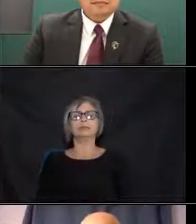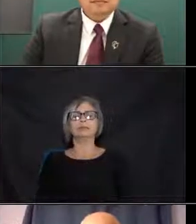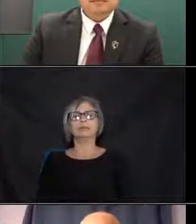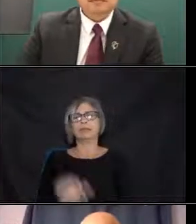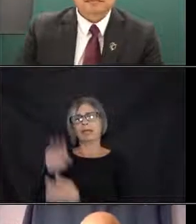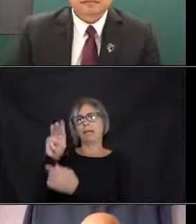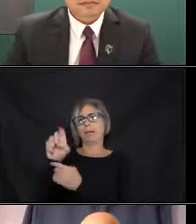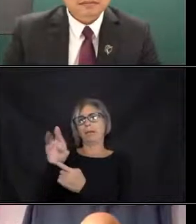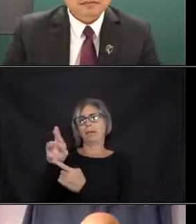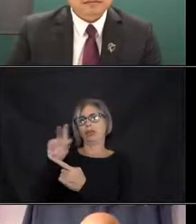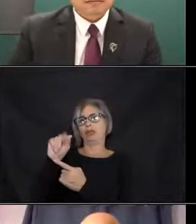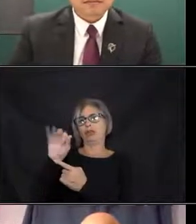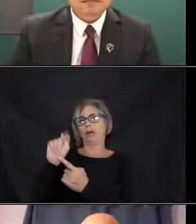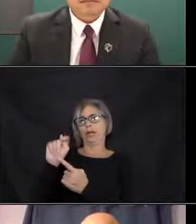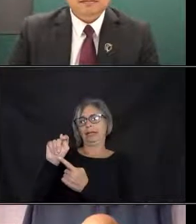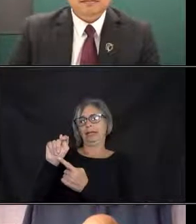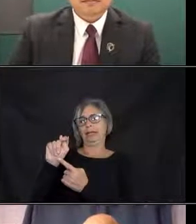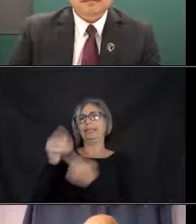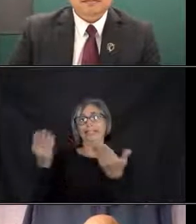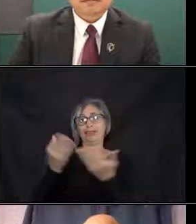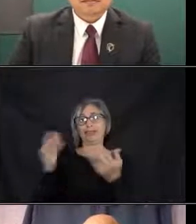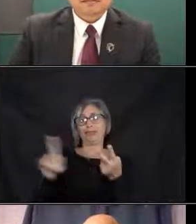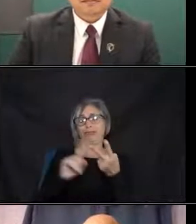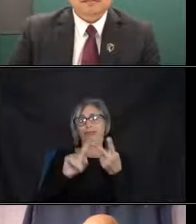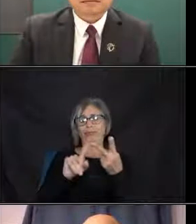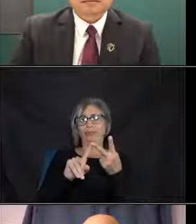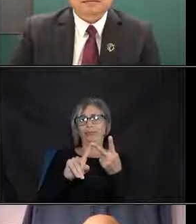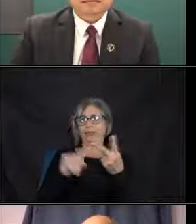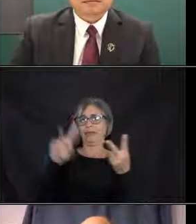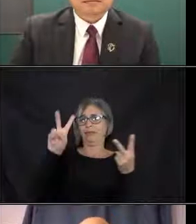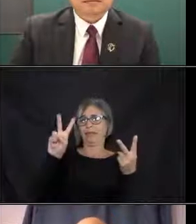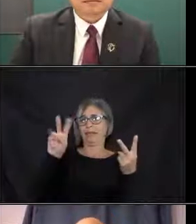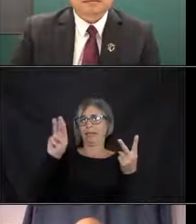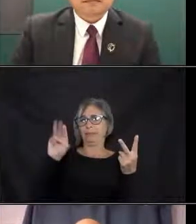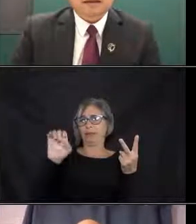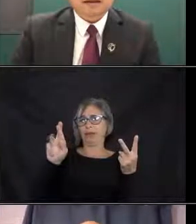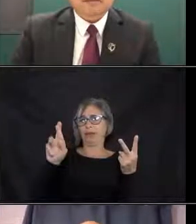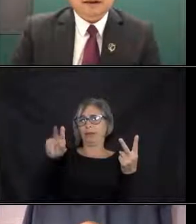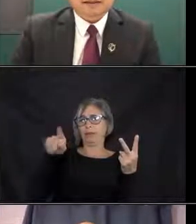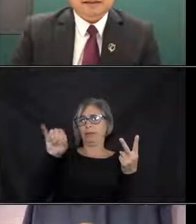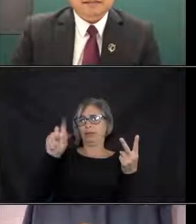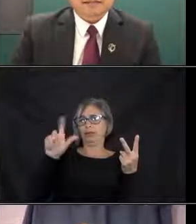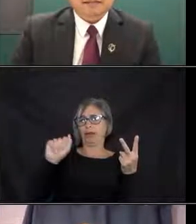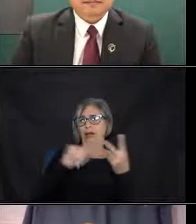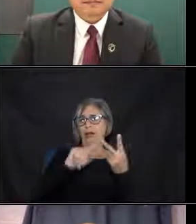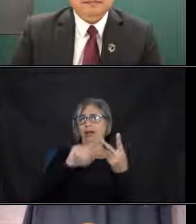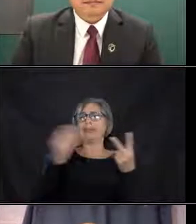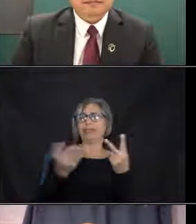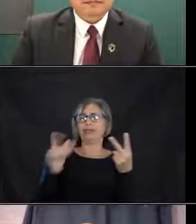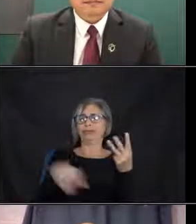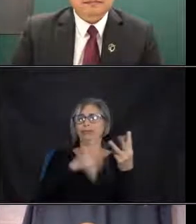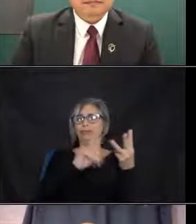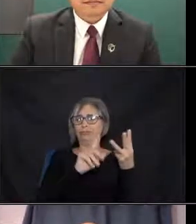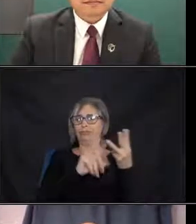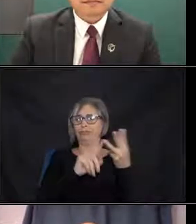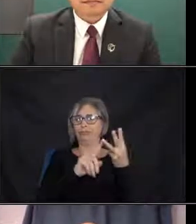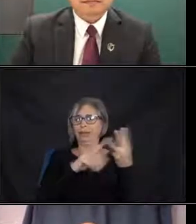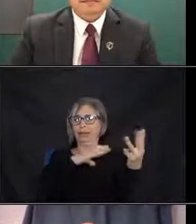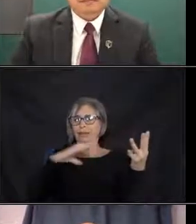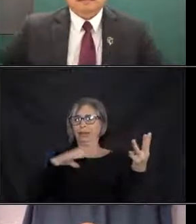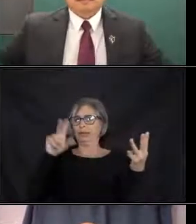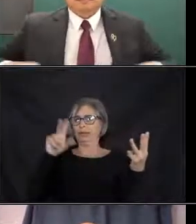Mayor Stephen B. Grant? Present. Vice Mayor Typhon Serga? Present. Commissioner